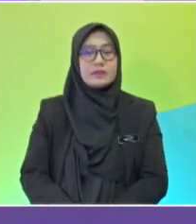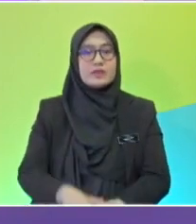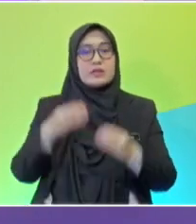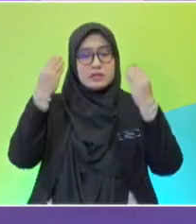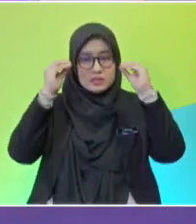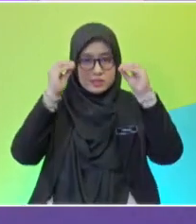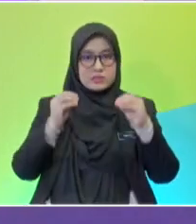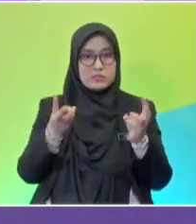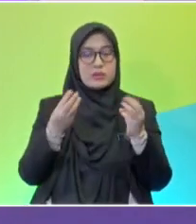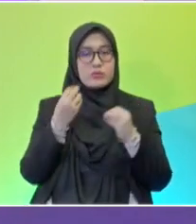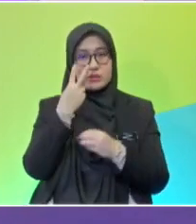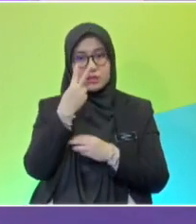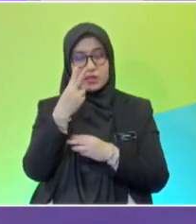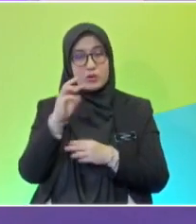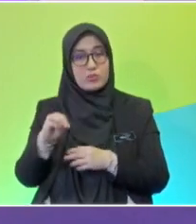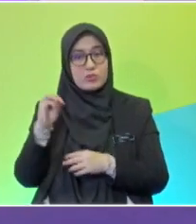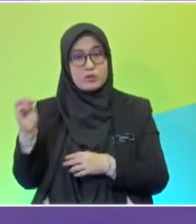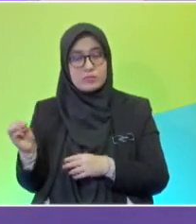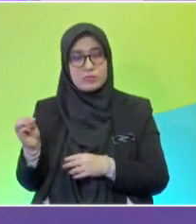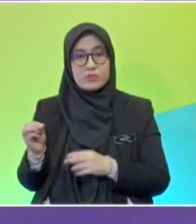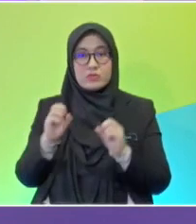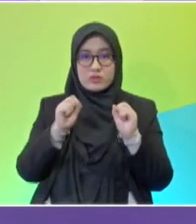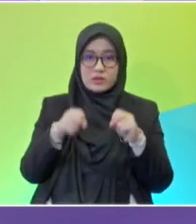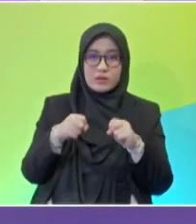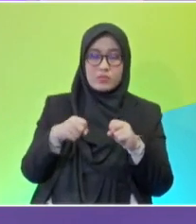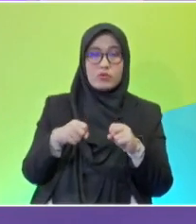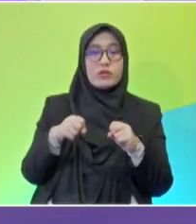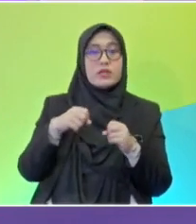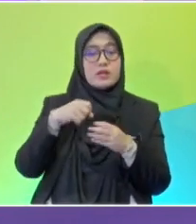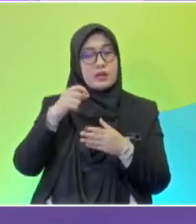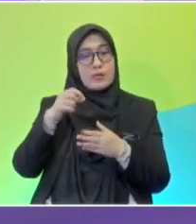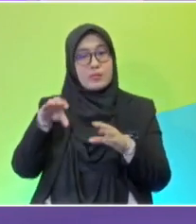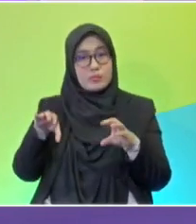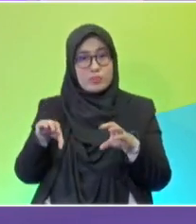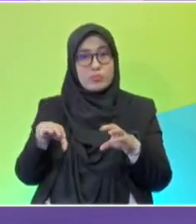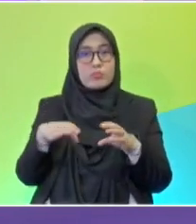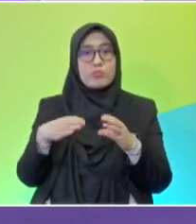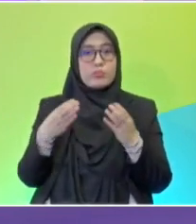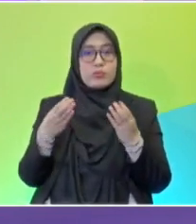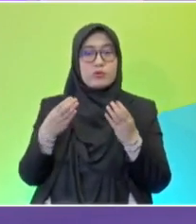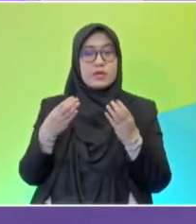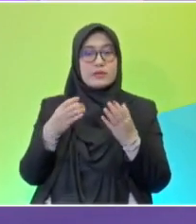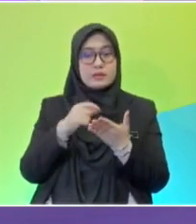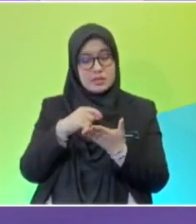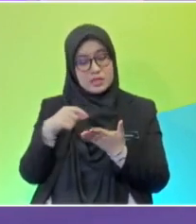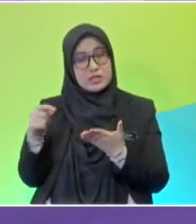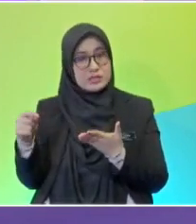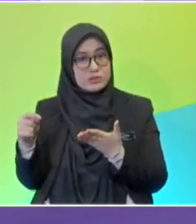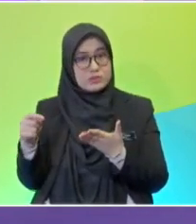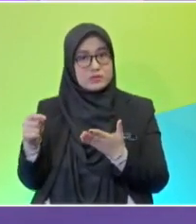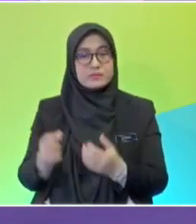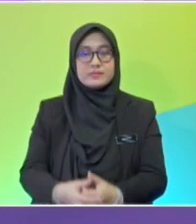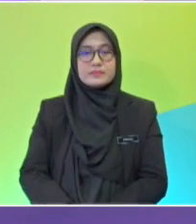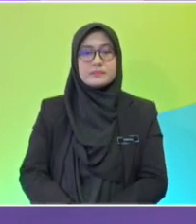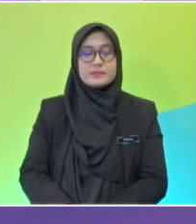and improve their TP for their speaking, by all means, please do so. But for today, I'm only